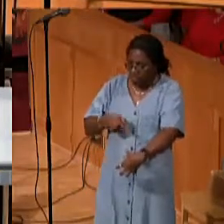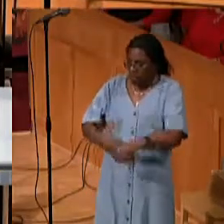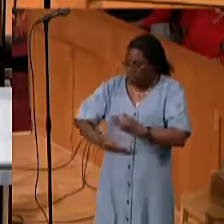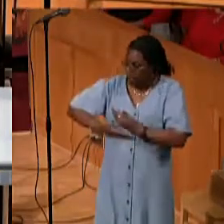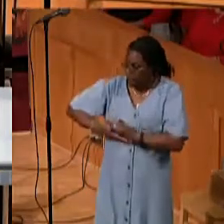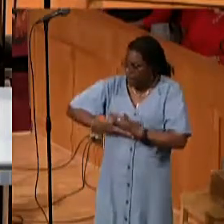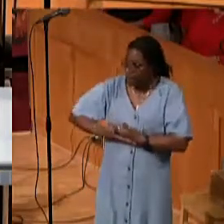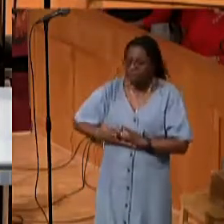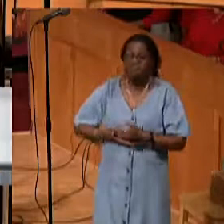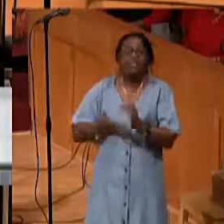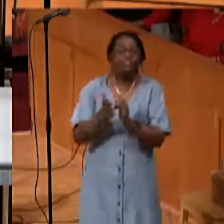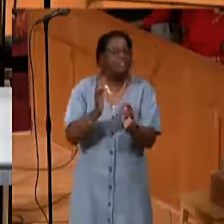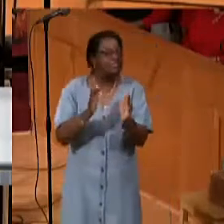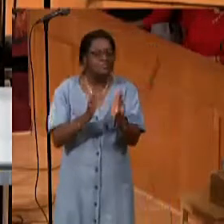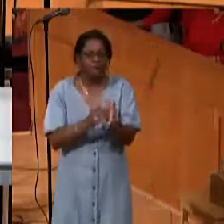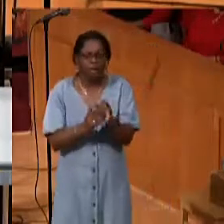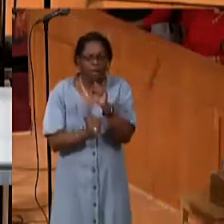about?